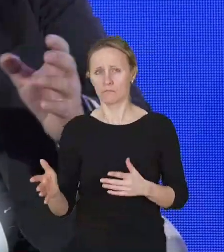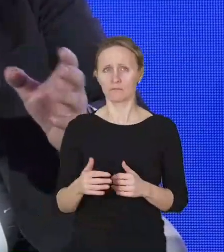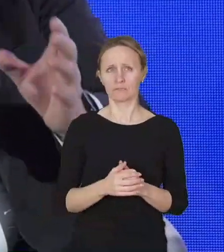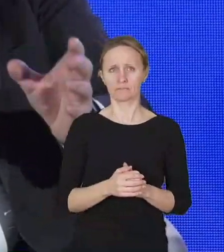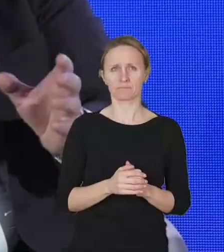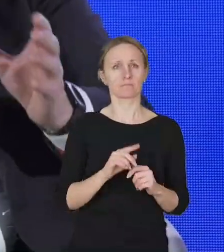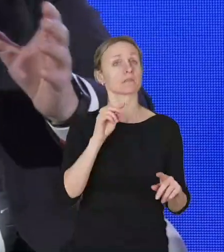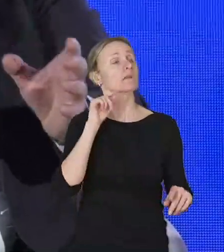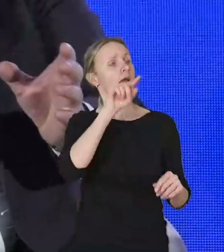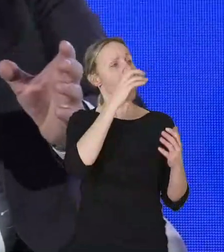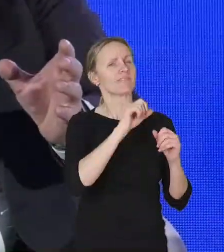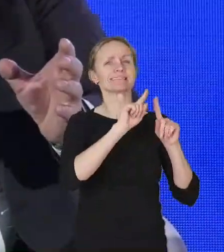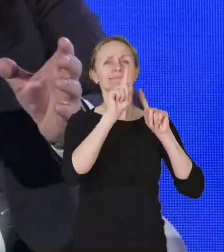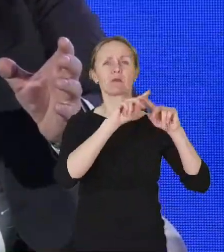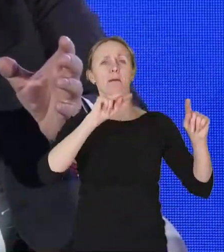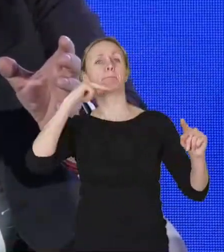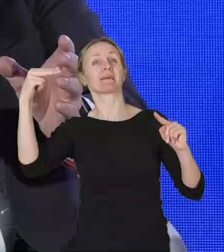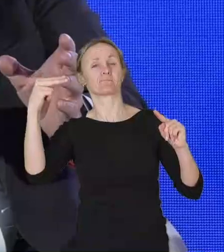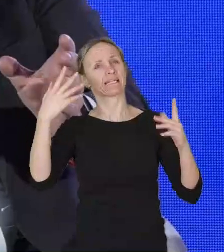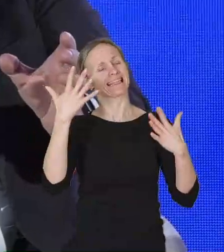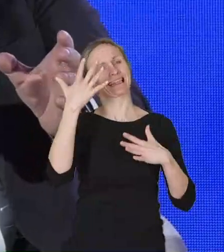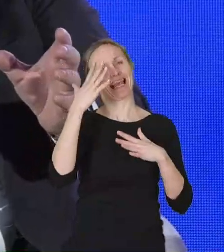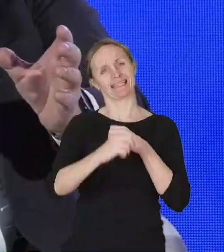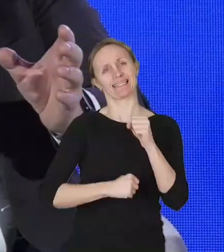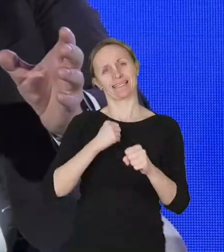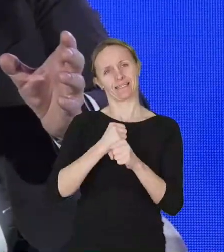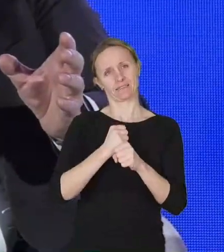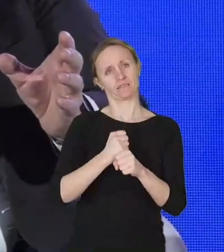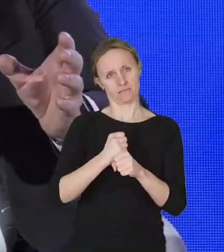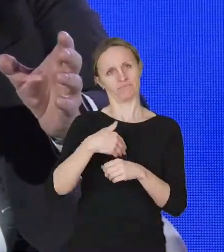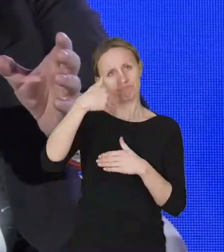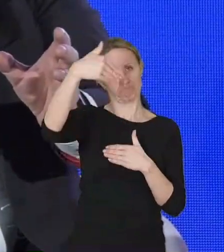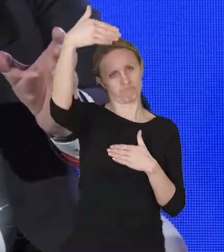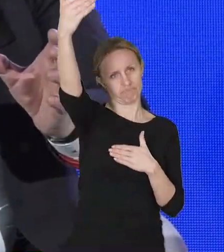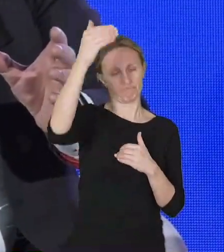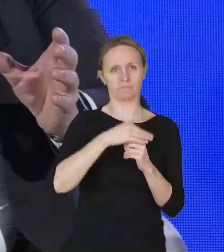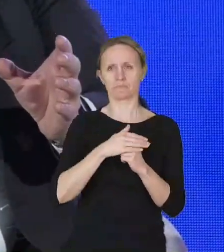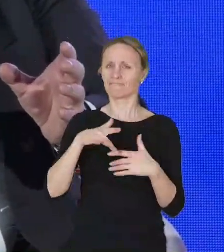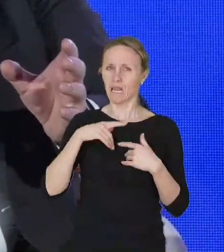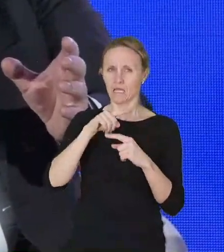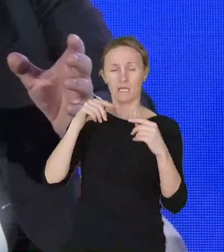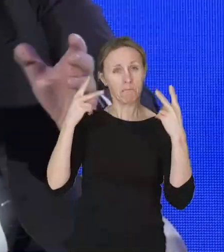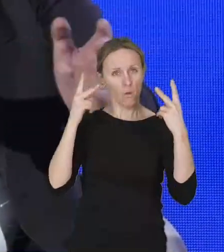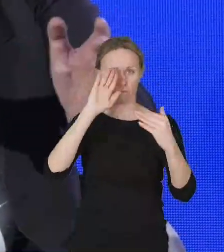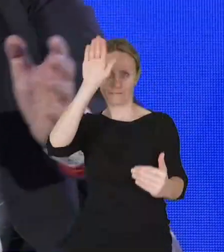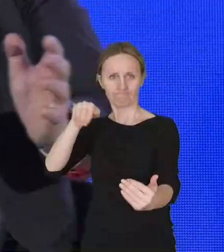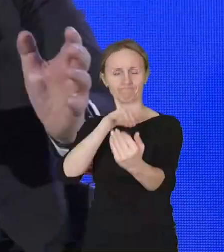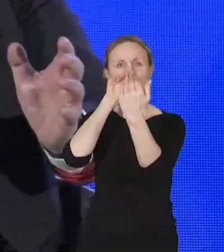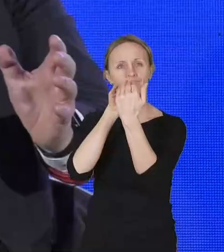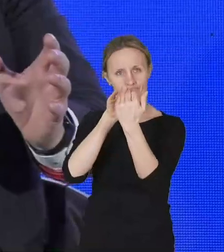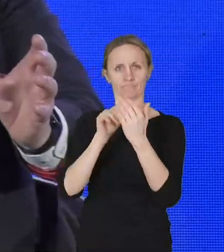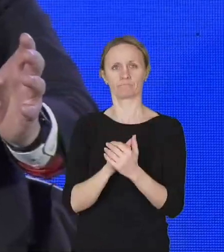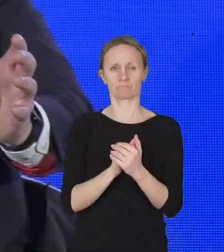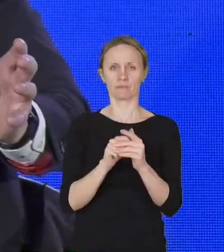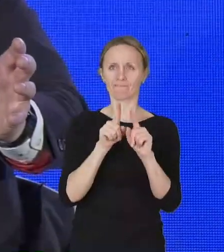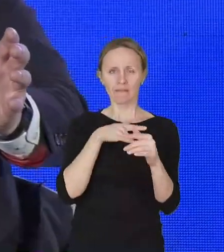but you can look at your ecosystem, whether it's industrial or innovation, but the two